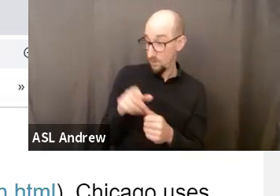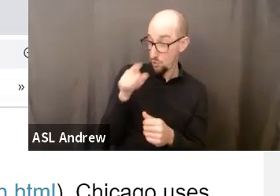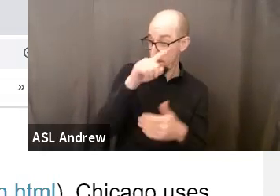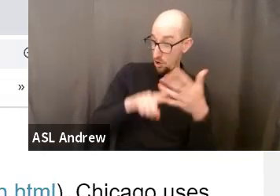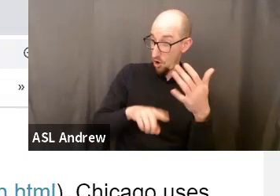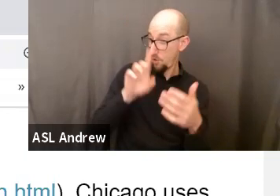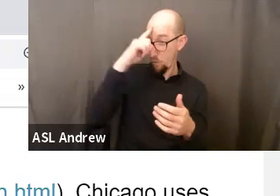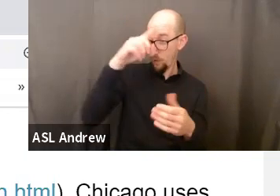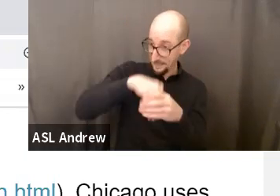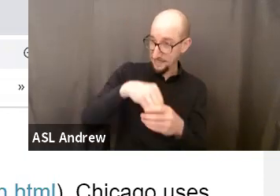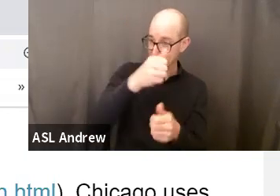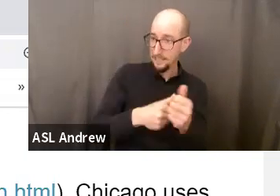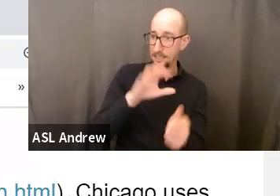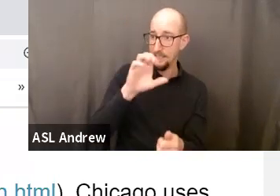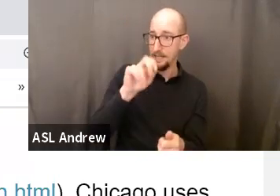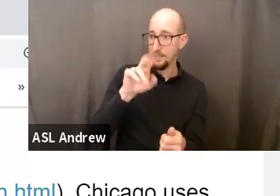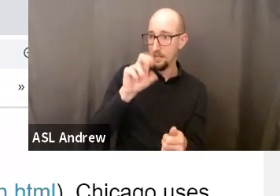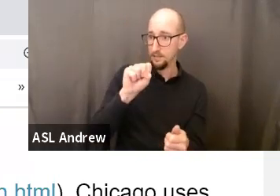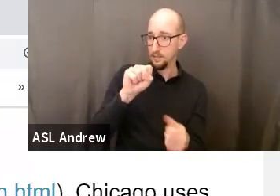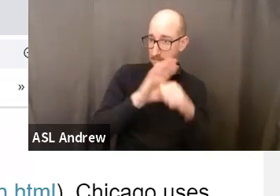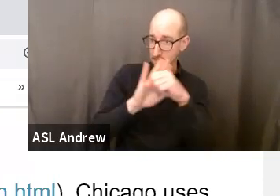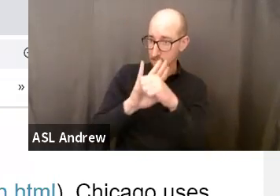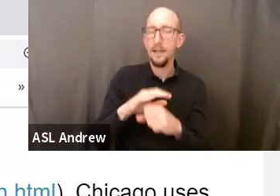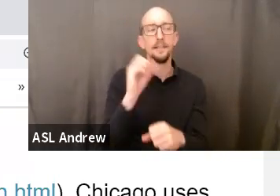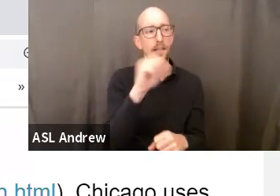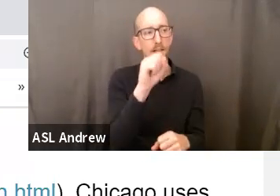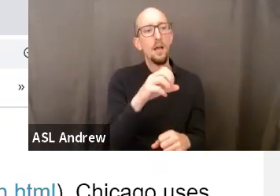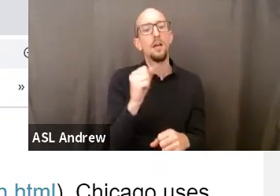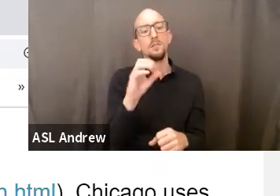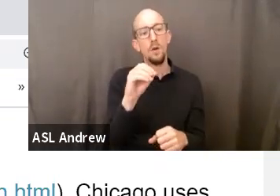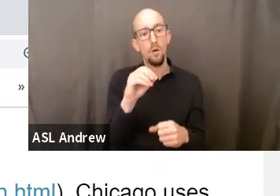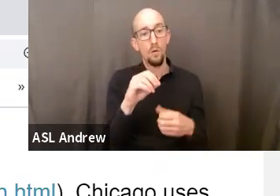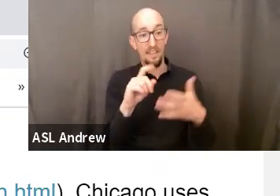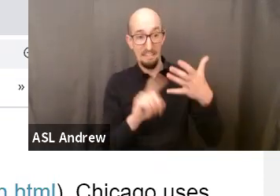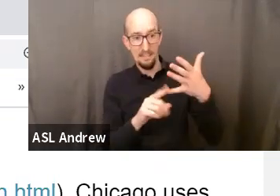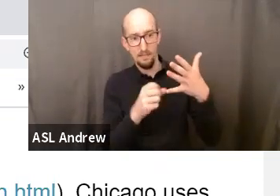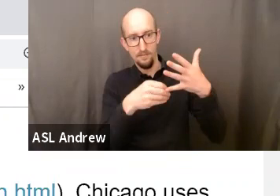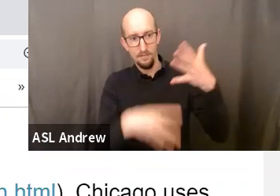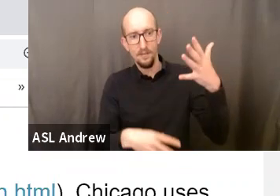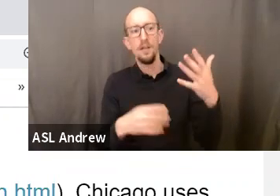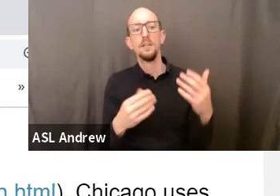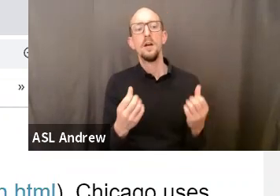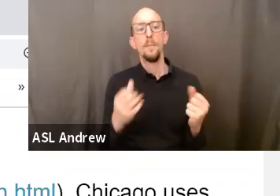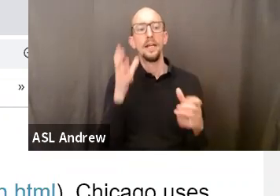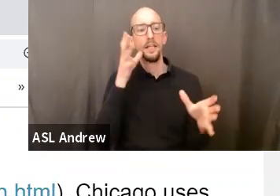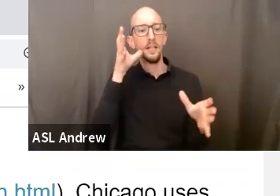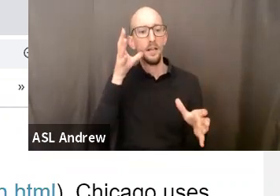for the percentage of adults without a high school diploma, that's multiplied by 0.2.